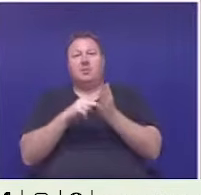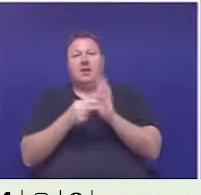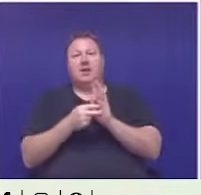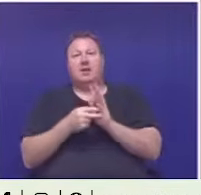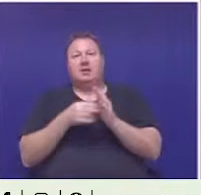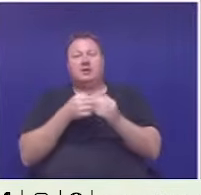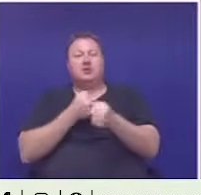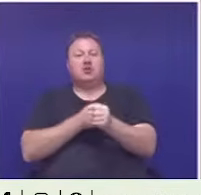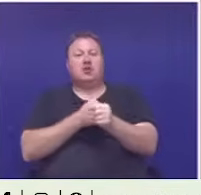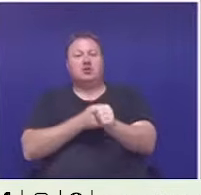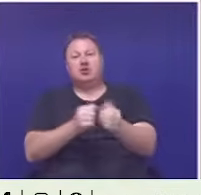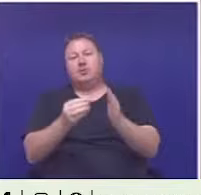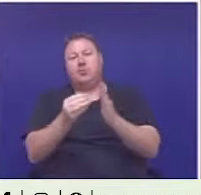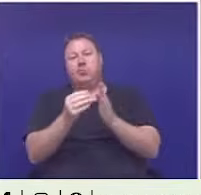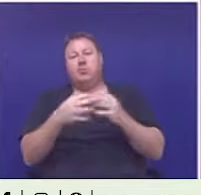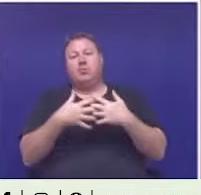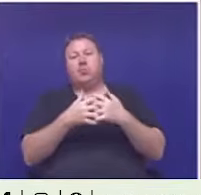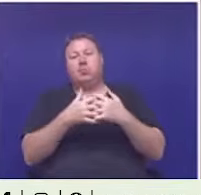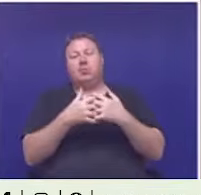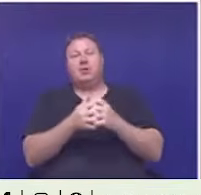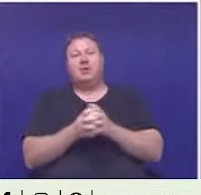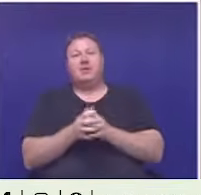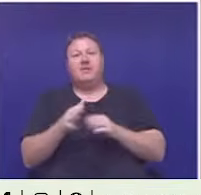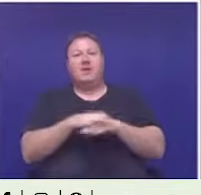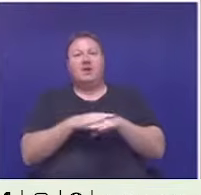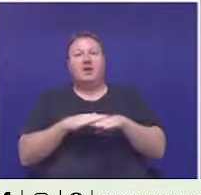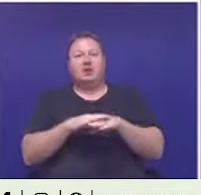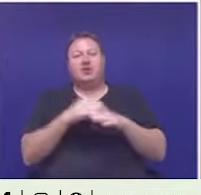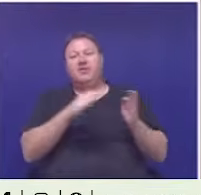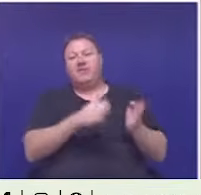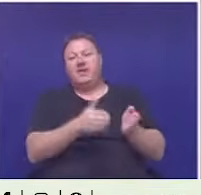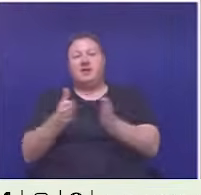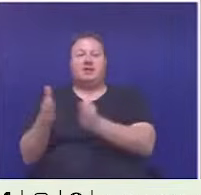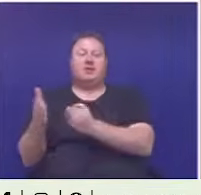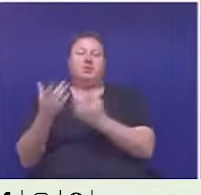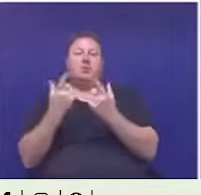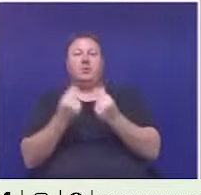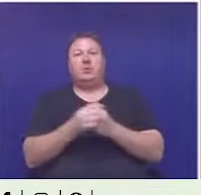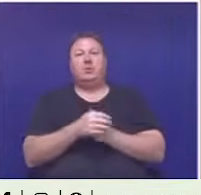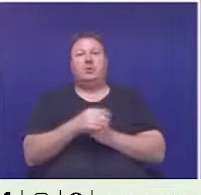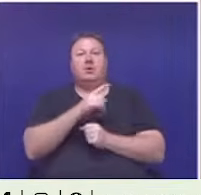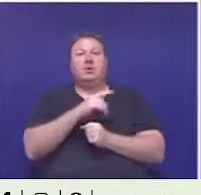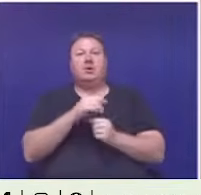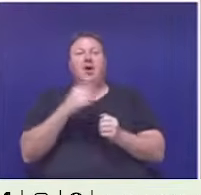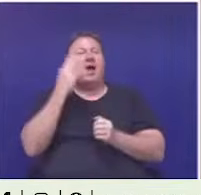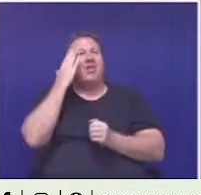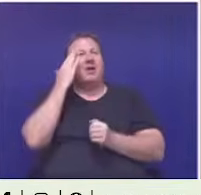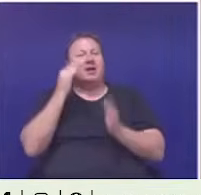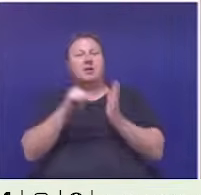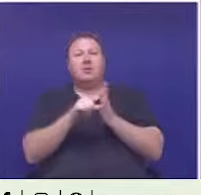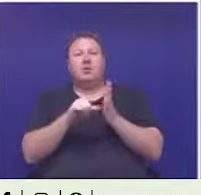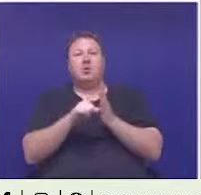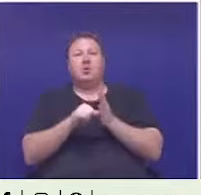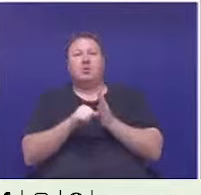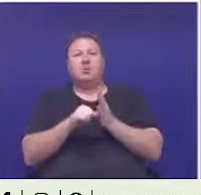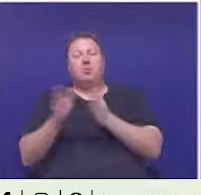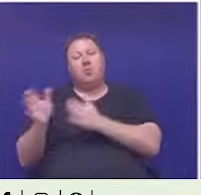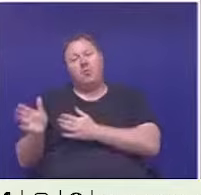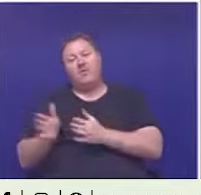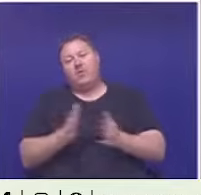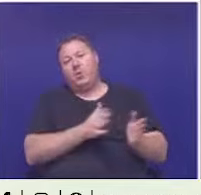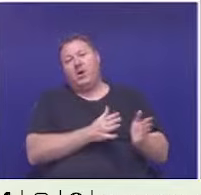strategy in the foundations or in the foundation phase. And I think that's important because we have to move away from